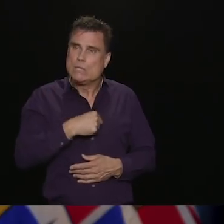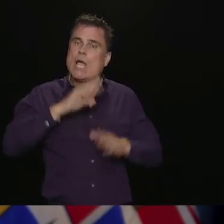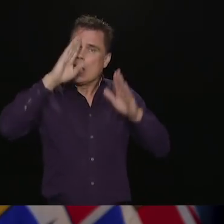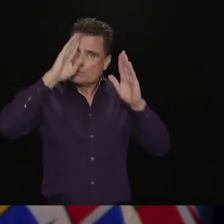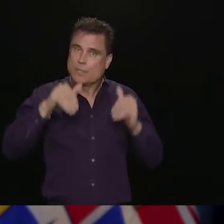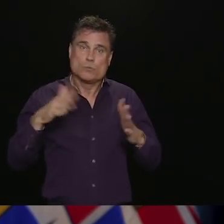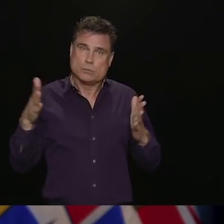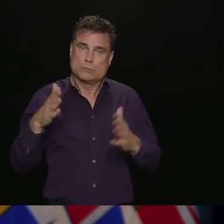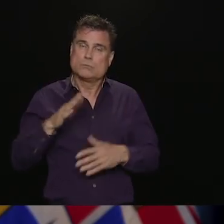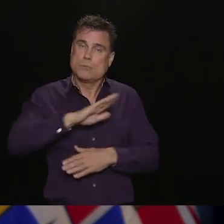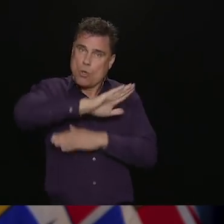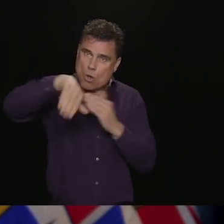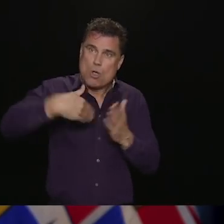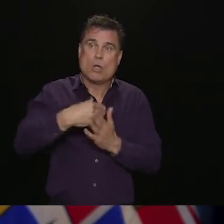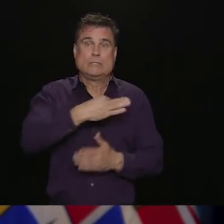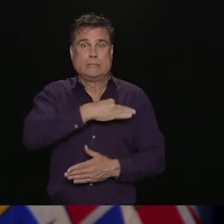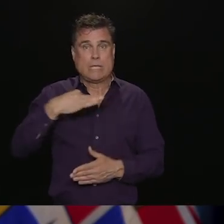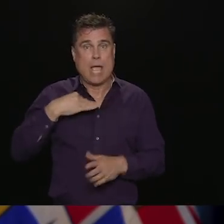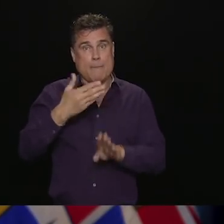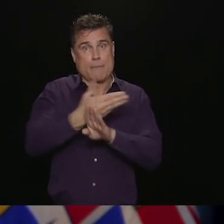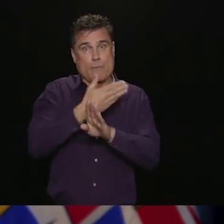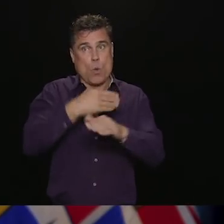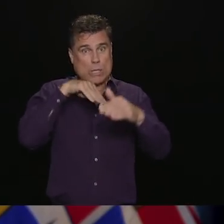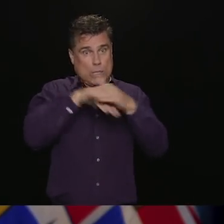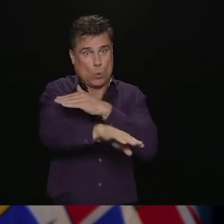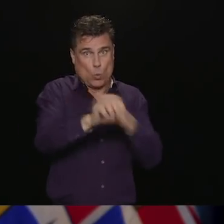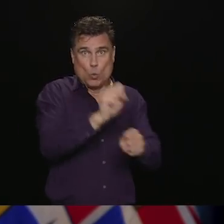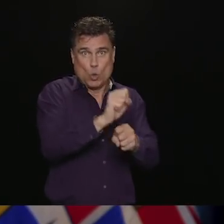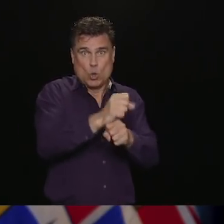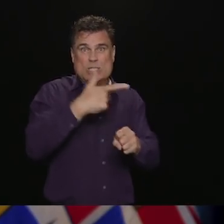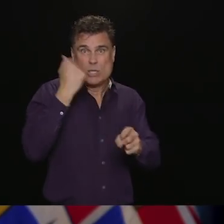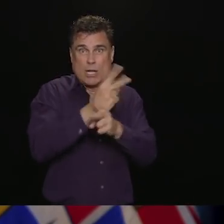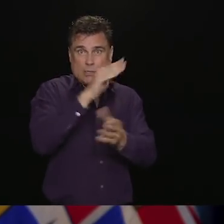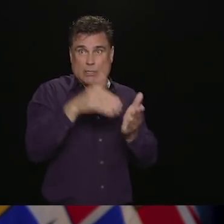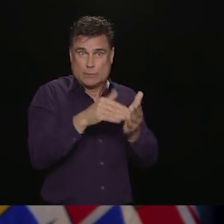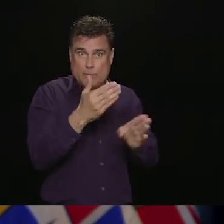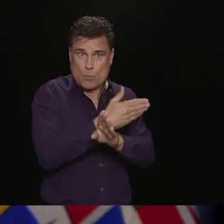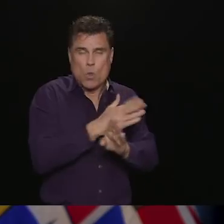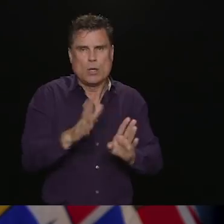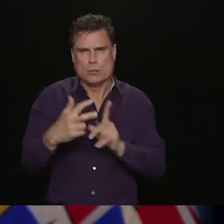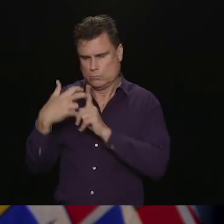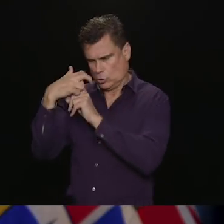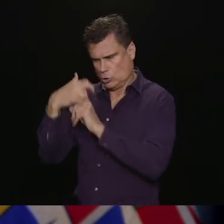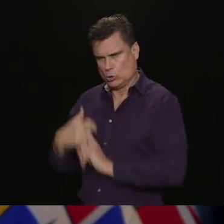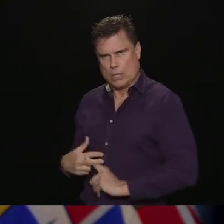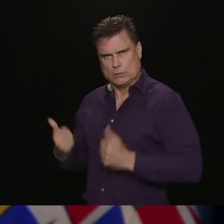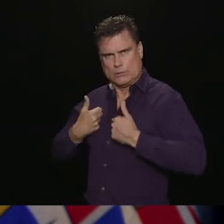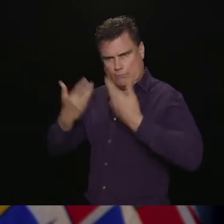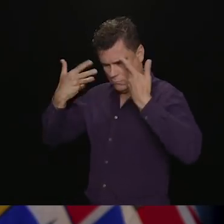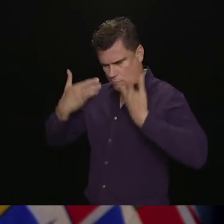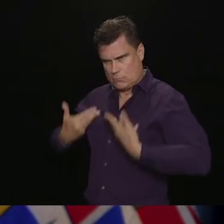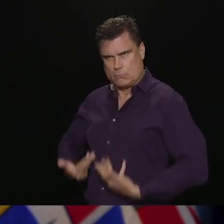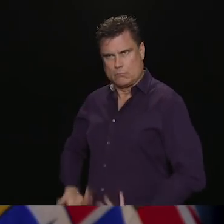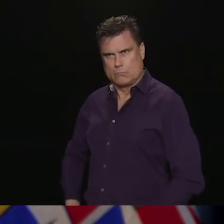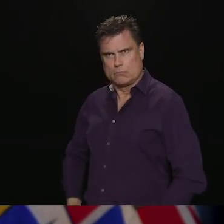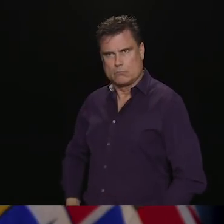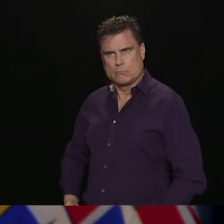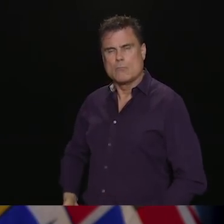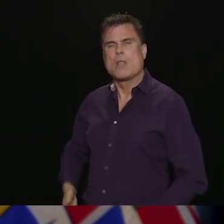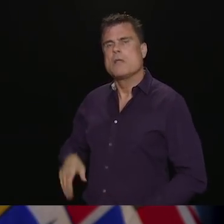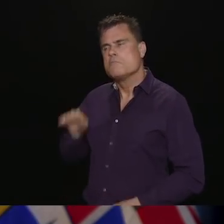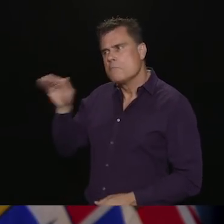but those are the things that every time we have an outbreak, we learn a bit more about. But it should be